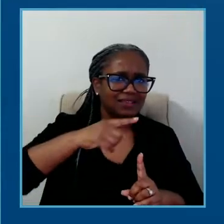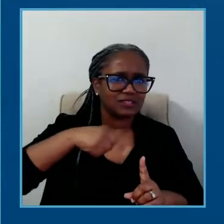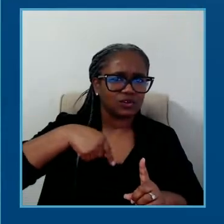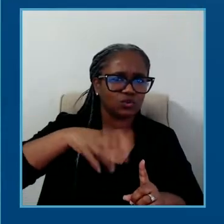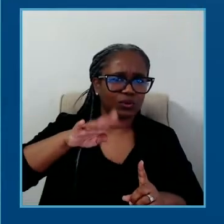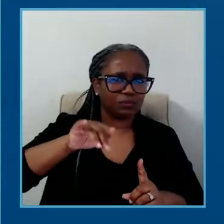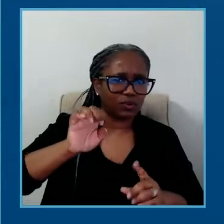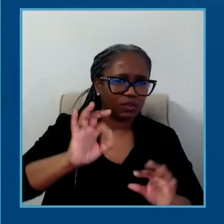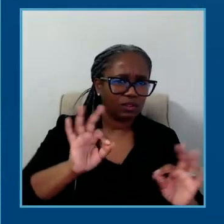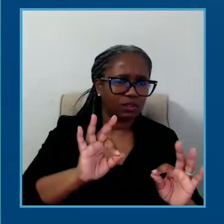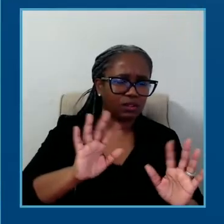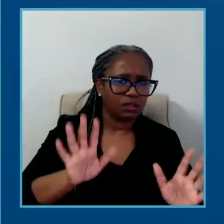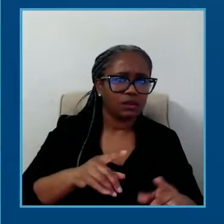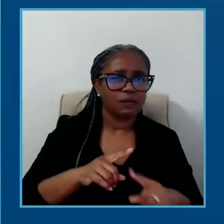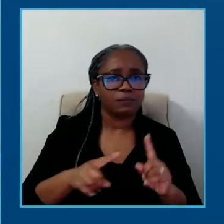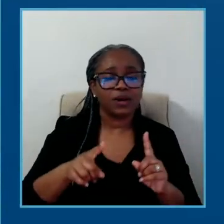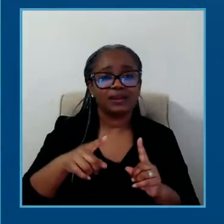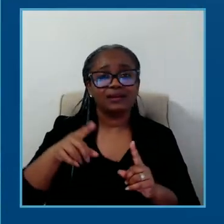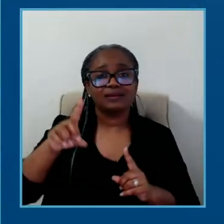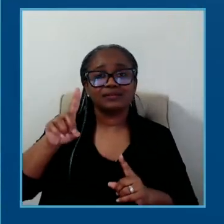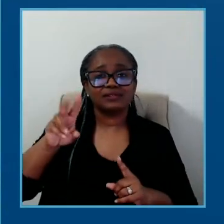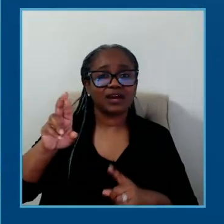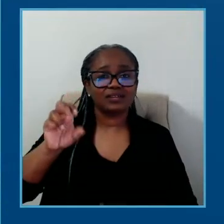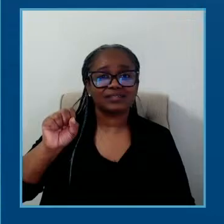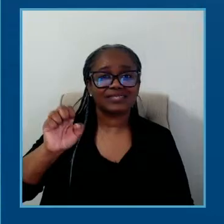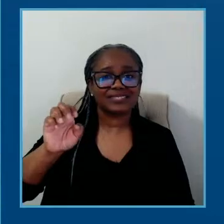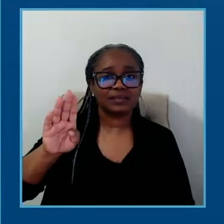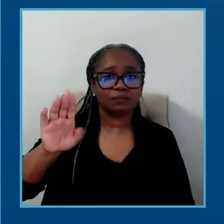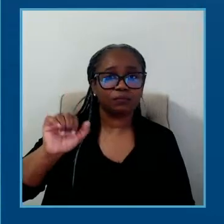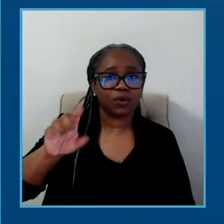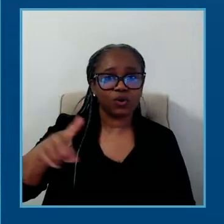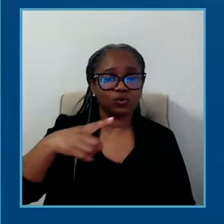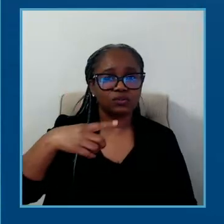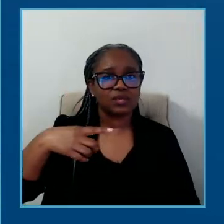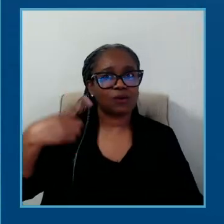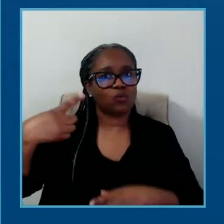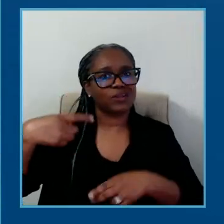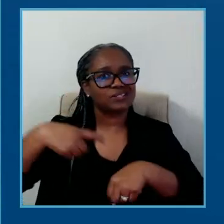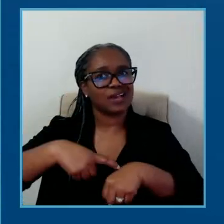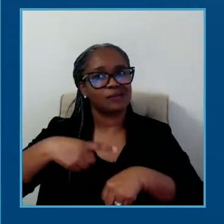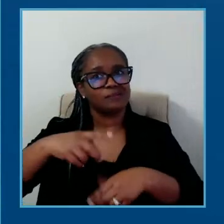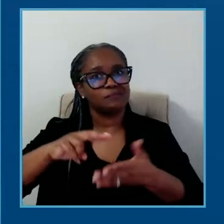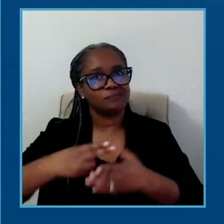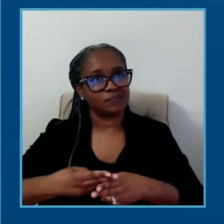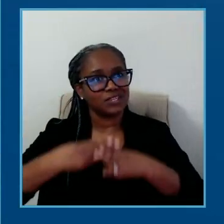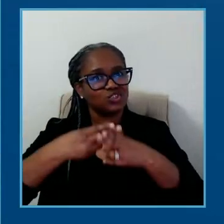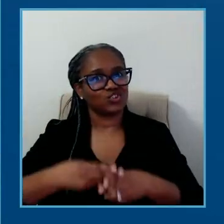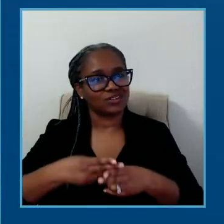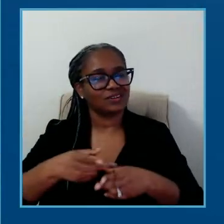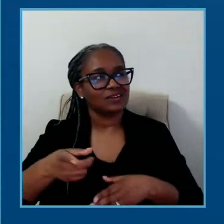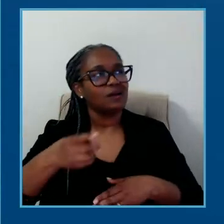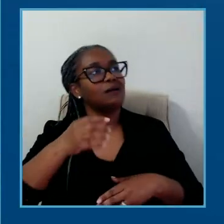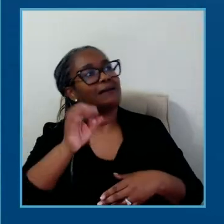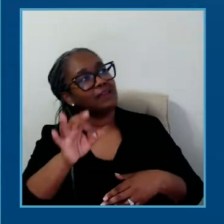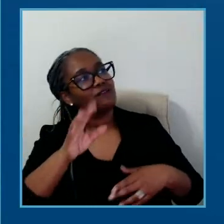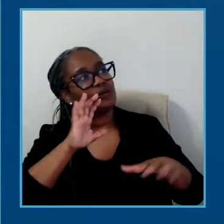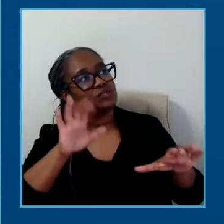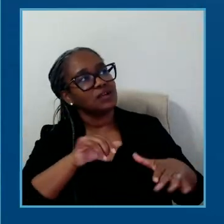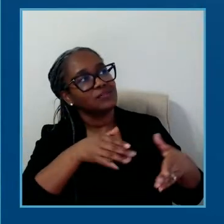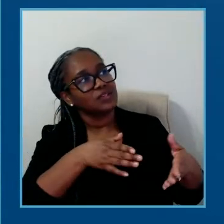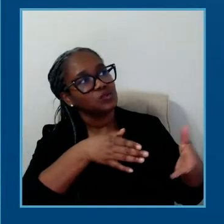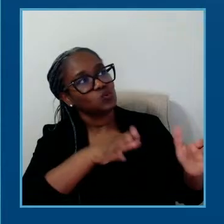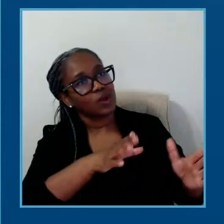been presented this way, then, it would have been fine. Use the term quibble to try and get the point